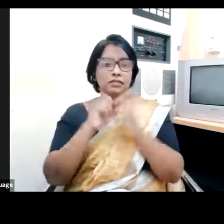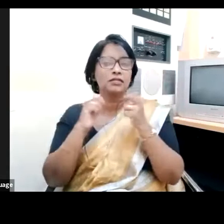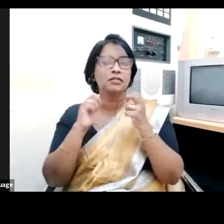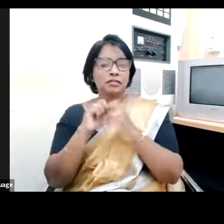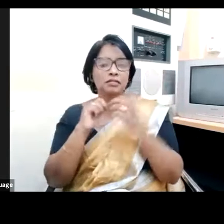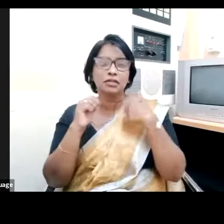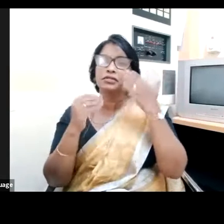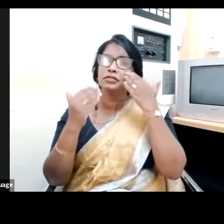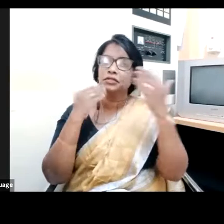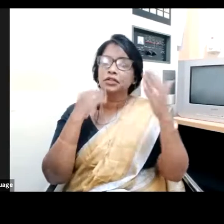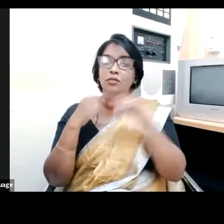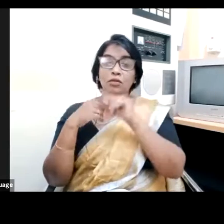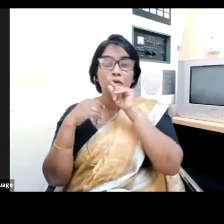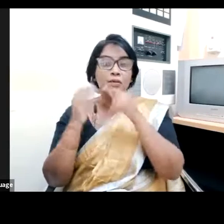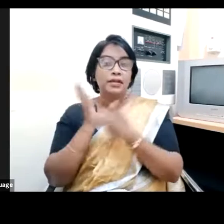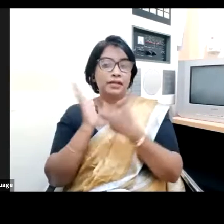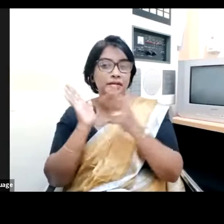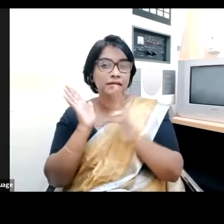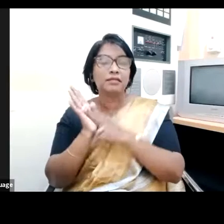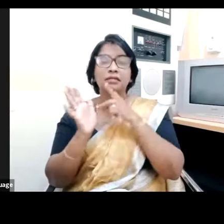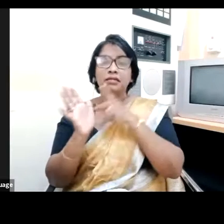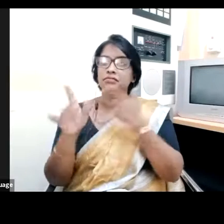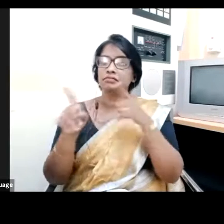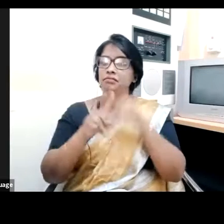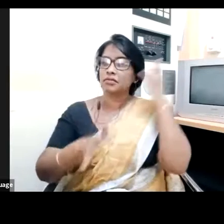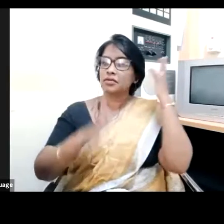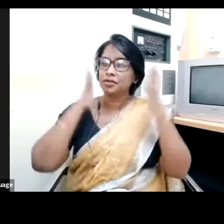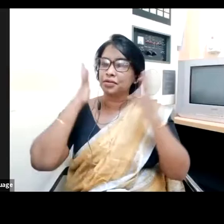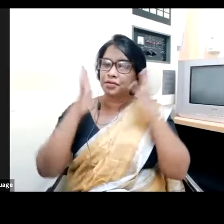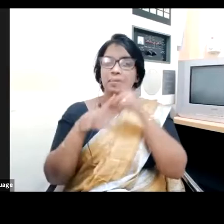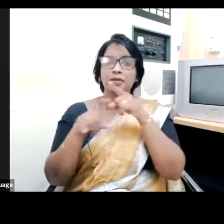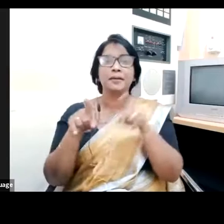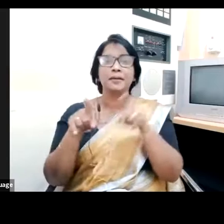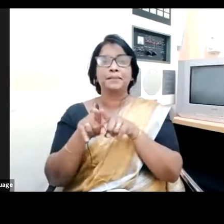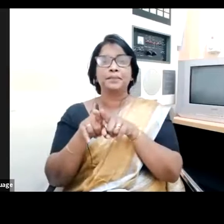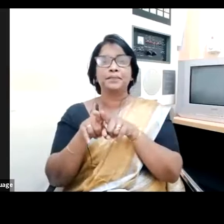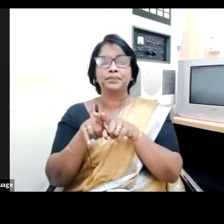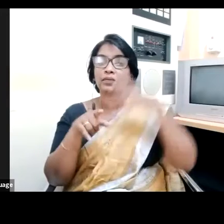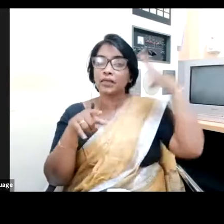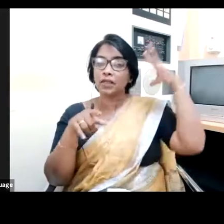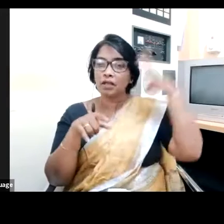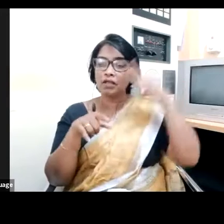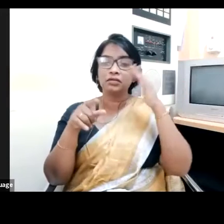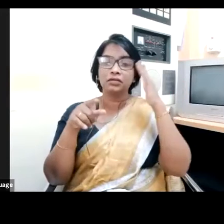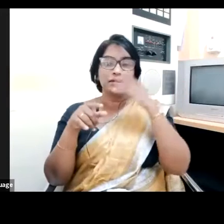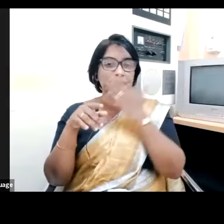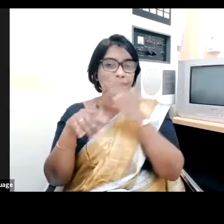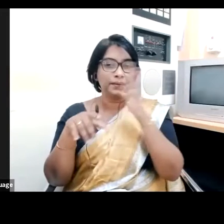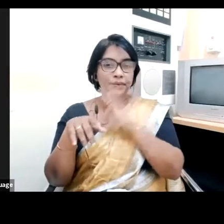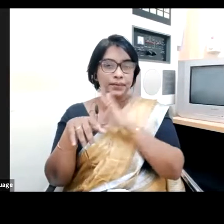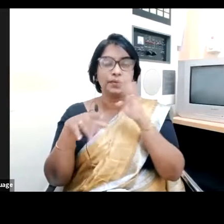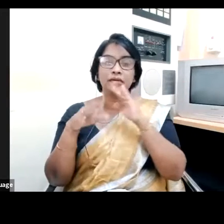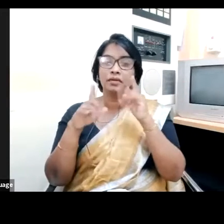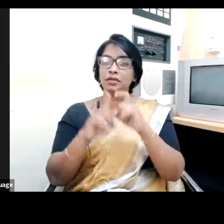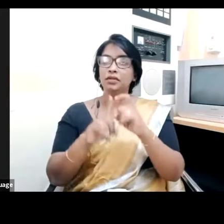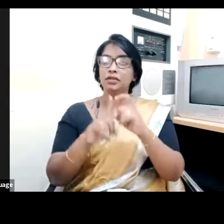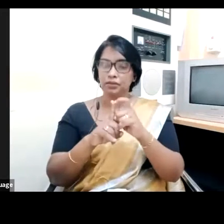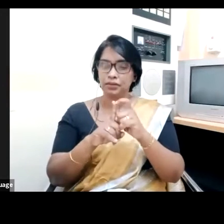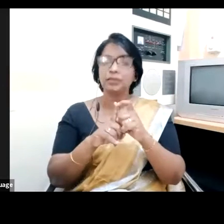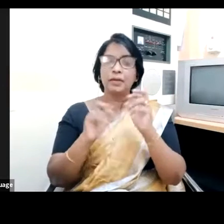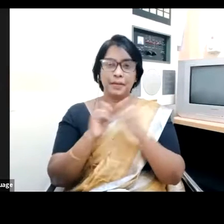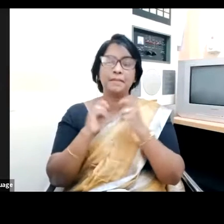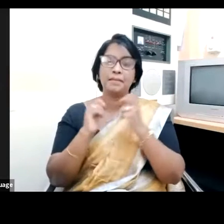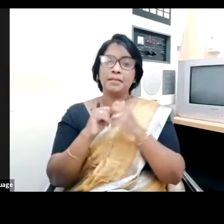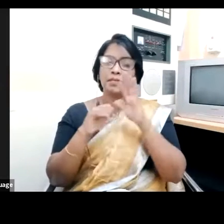World Weather Reports should be renamed World Extreme Weather Reports. And every day we are seeing